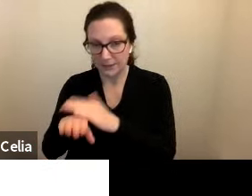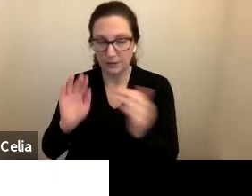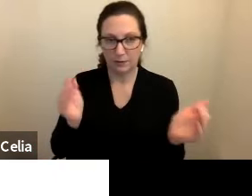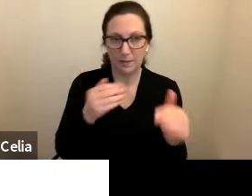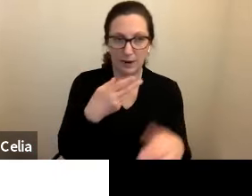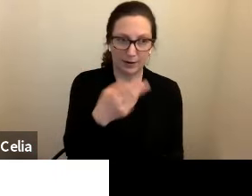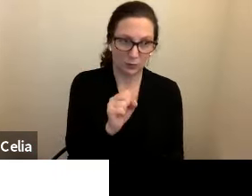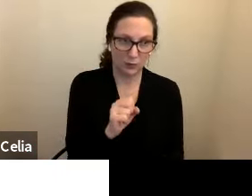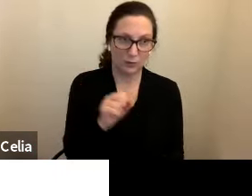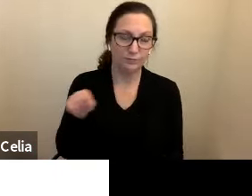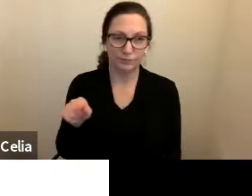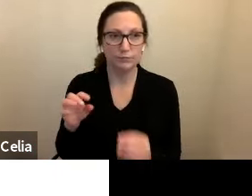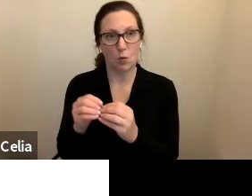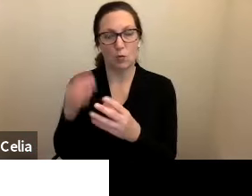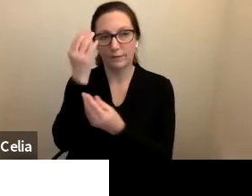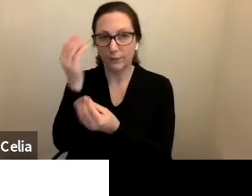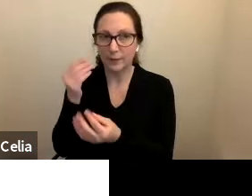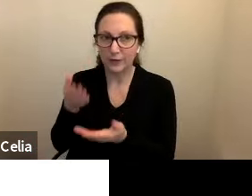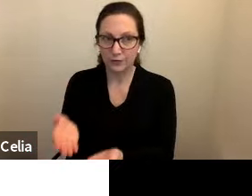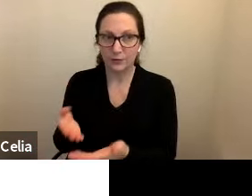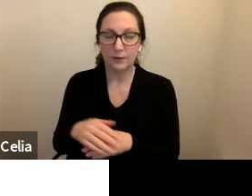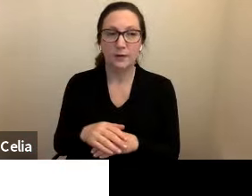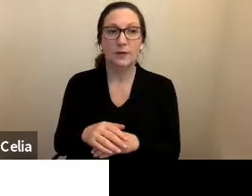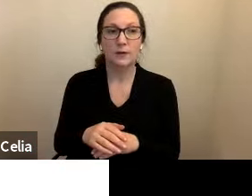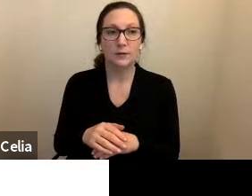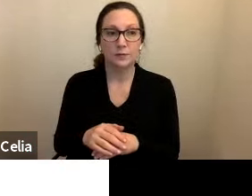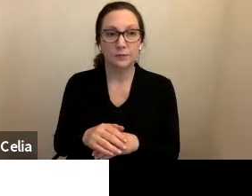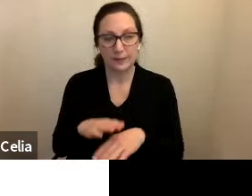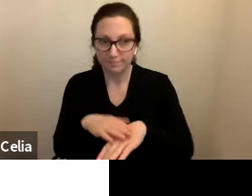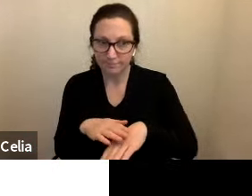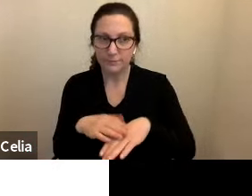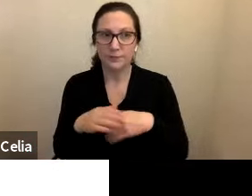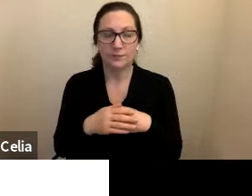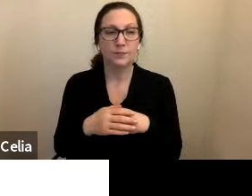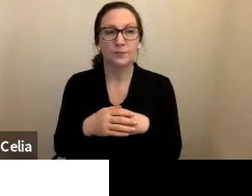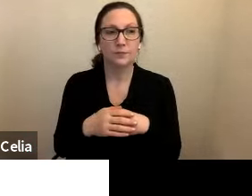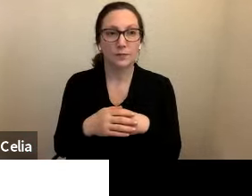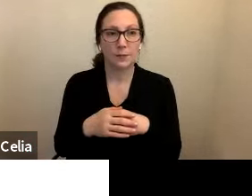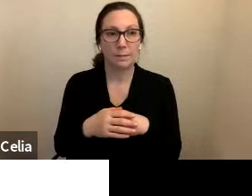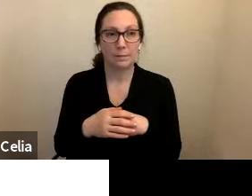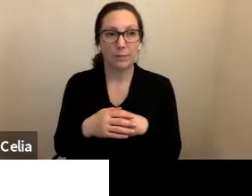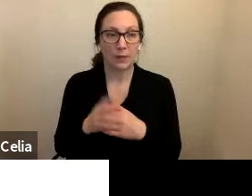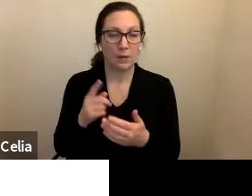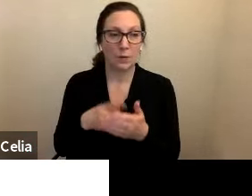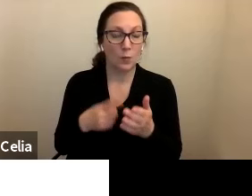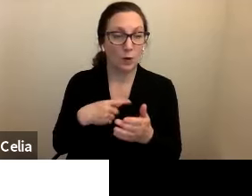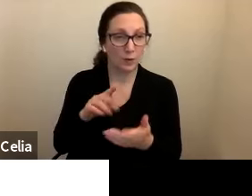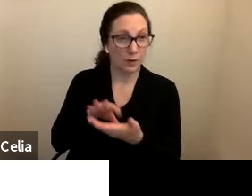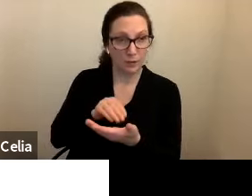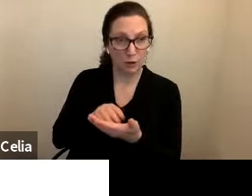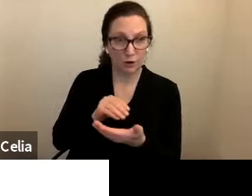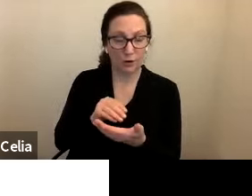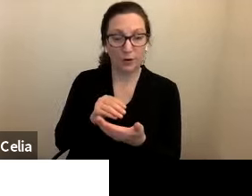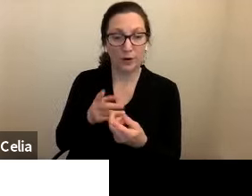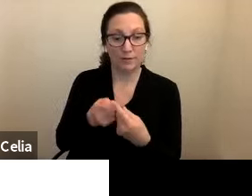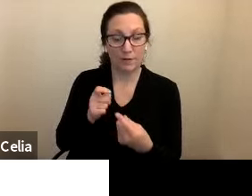school. So with caution, here are some things we can say from that